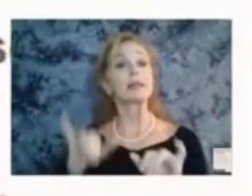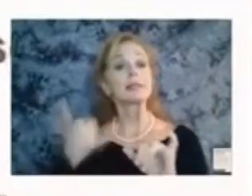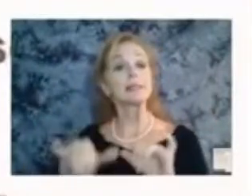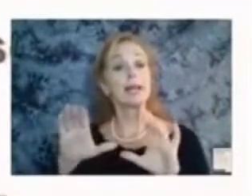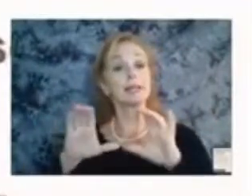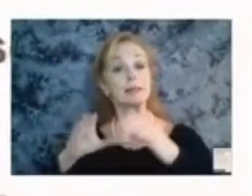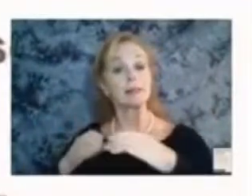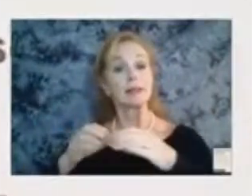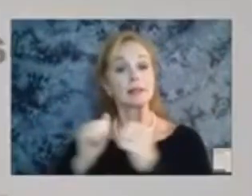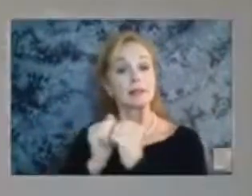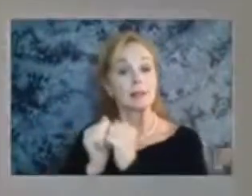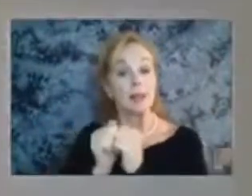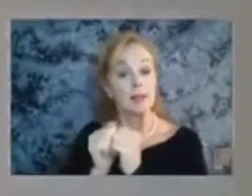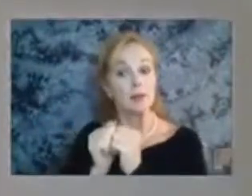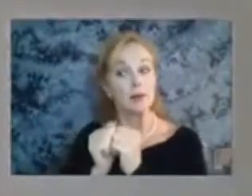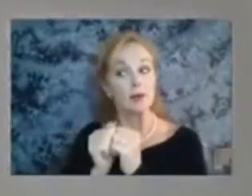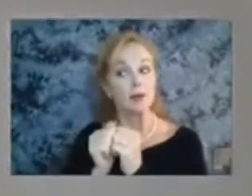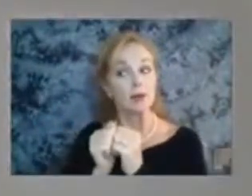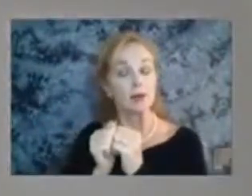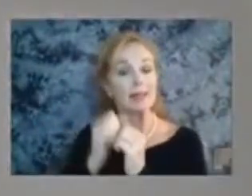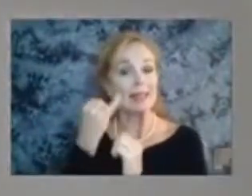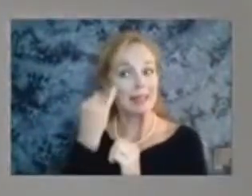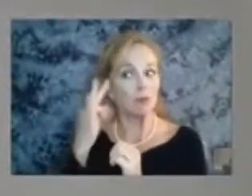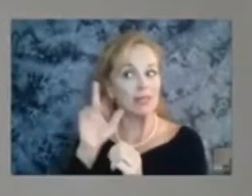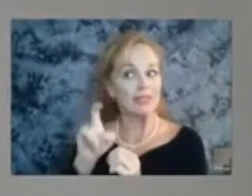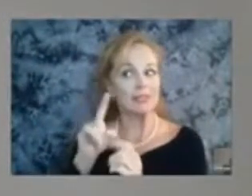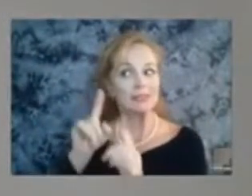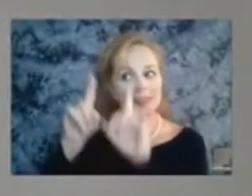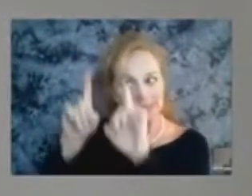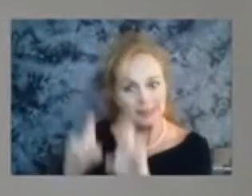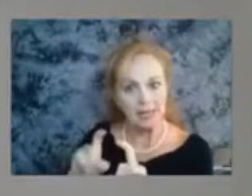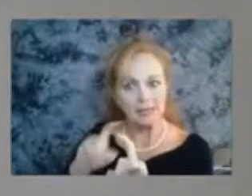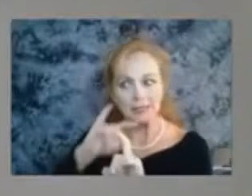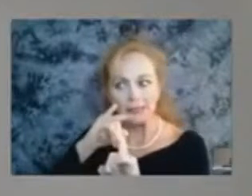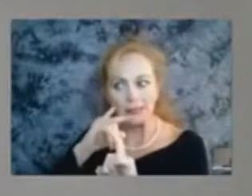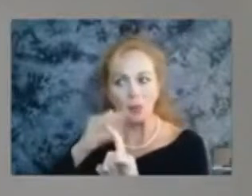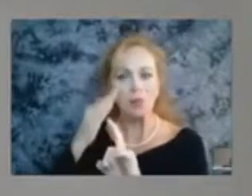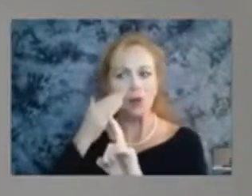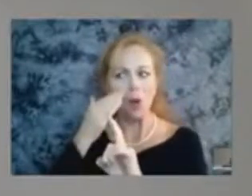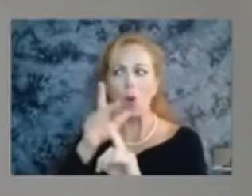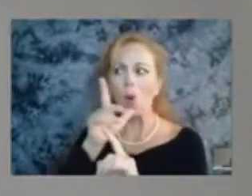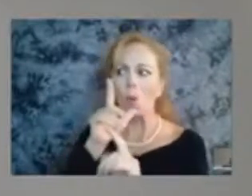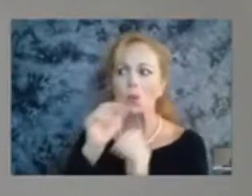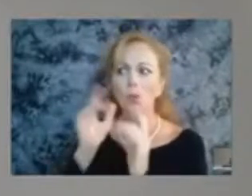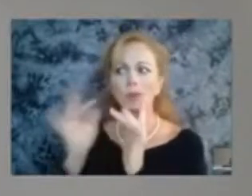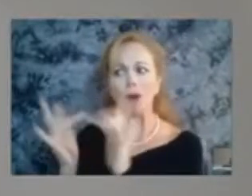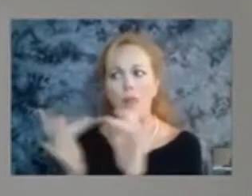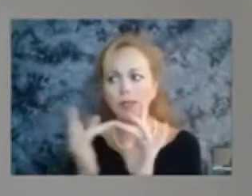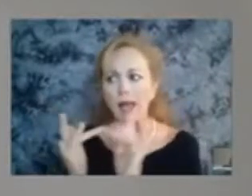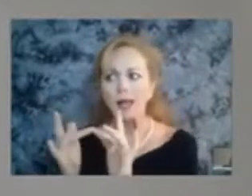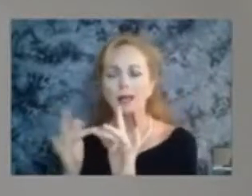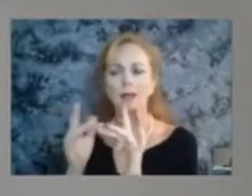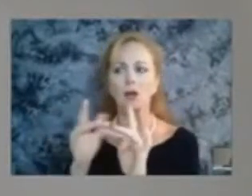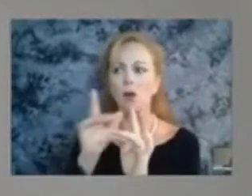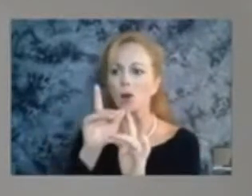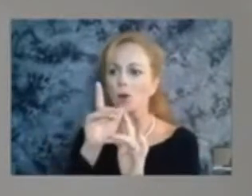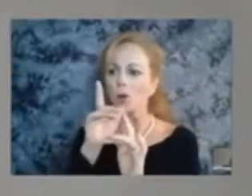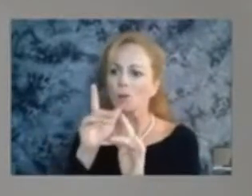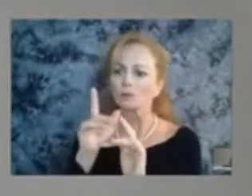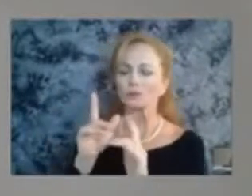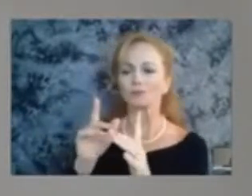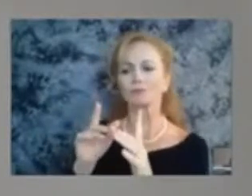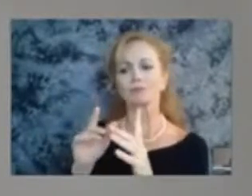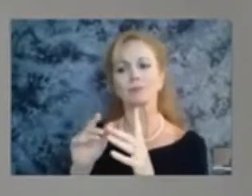all times. If we have a positive case, I want to know who's with that child, where the close contacts might be. But it